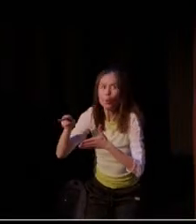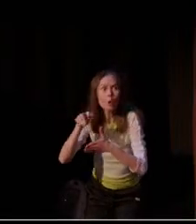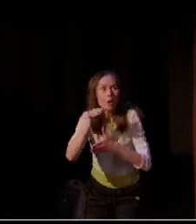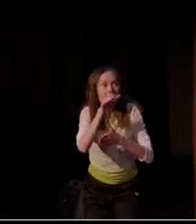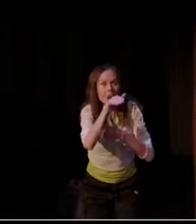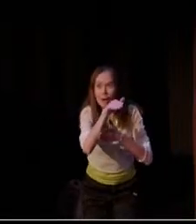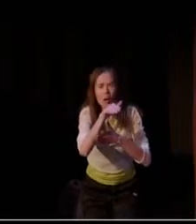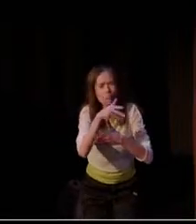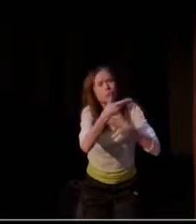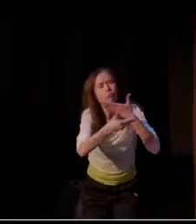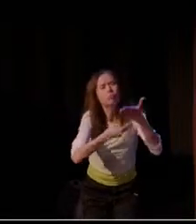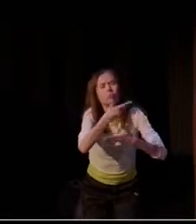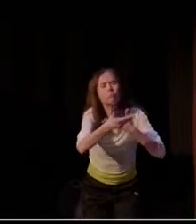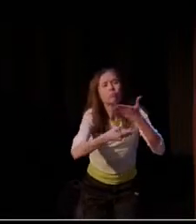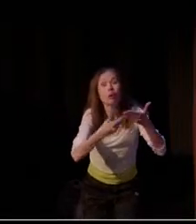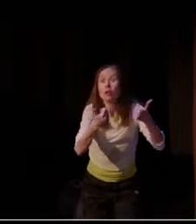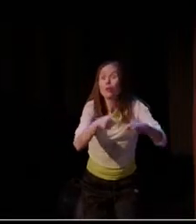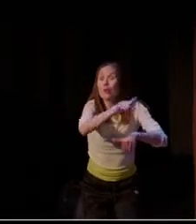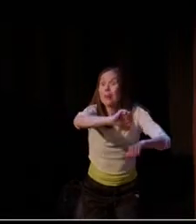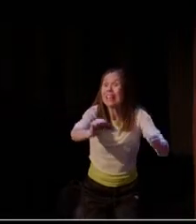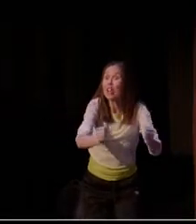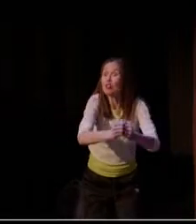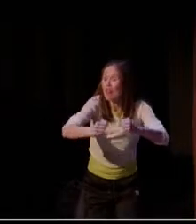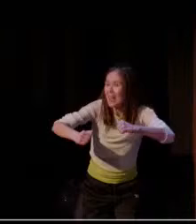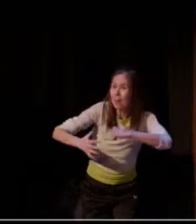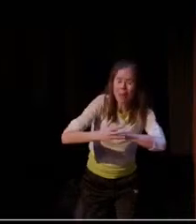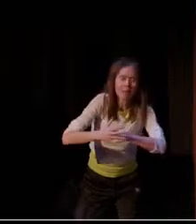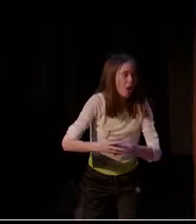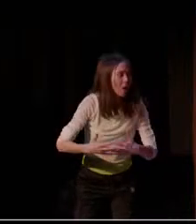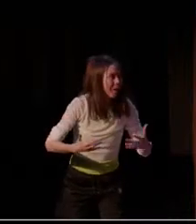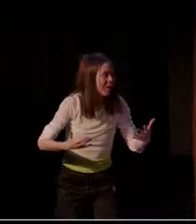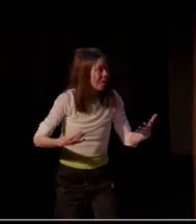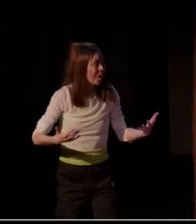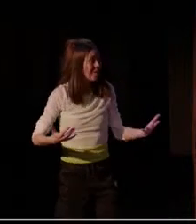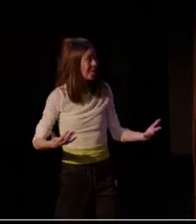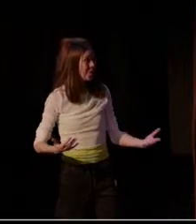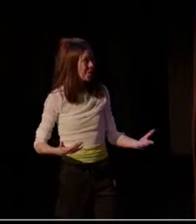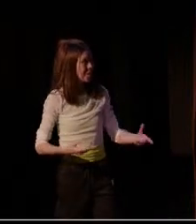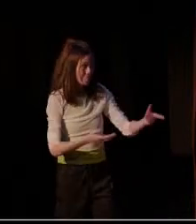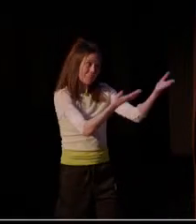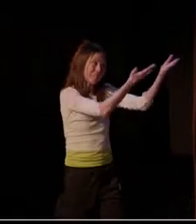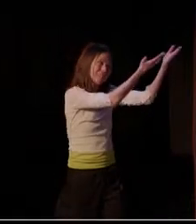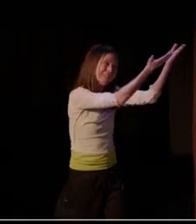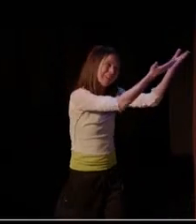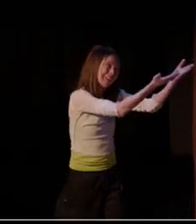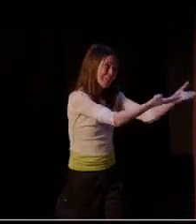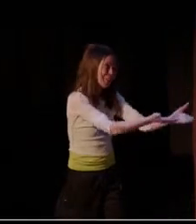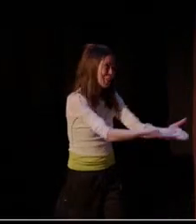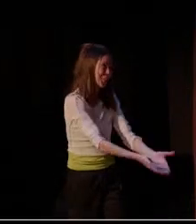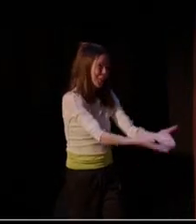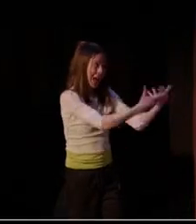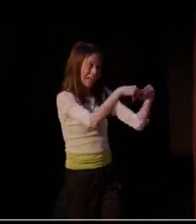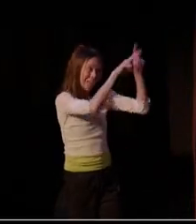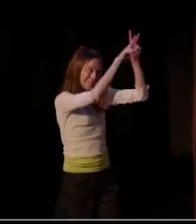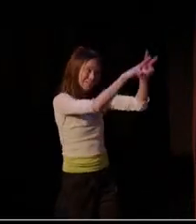things as nothings. Well, would he do so? I'd beg for your prized mistress, whom he considers nothing.